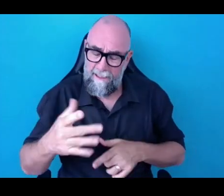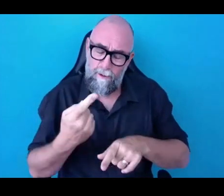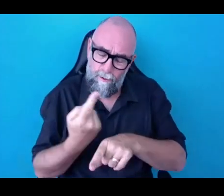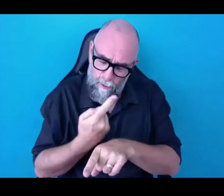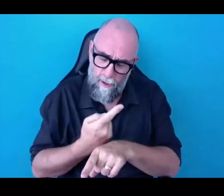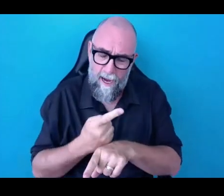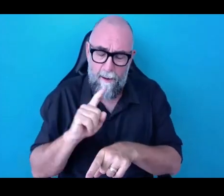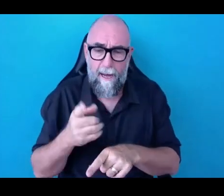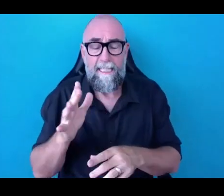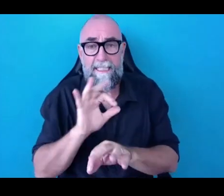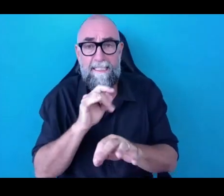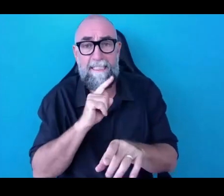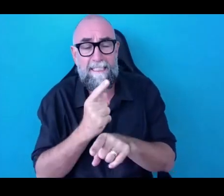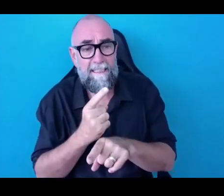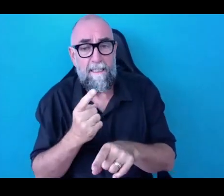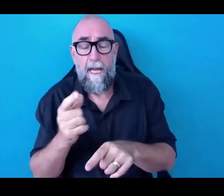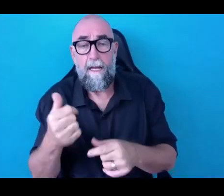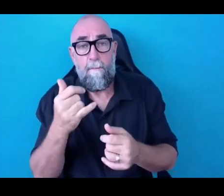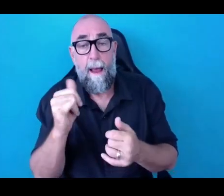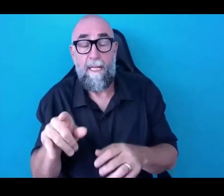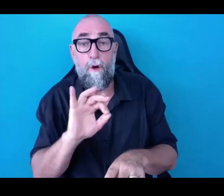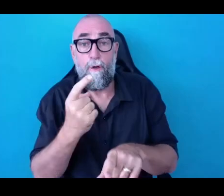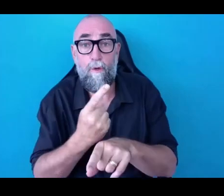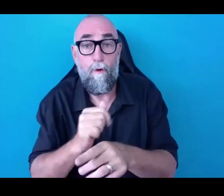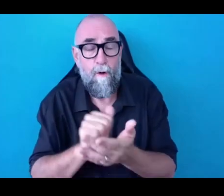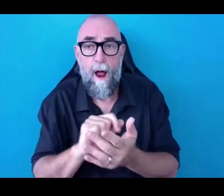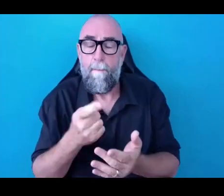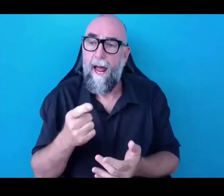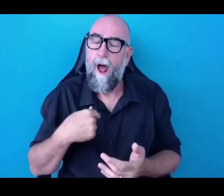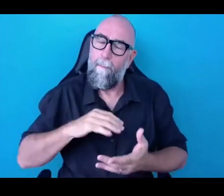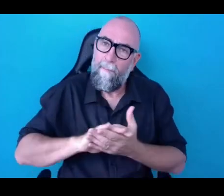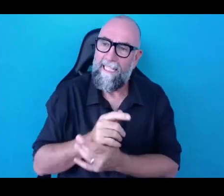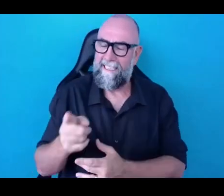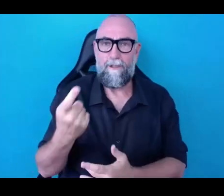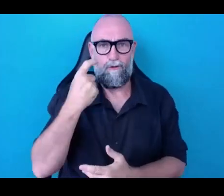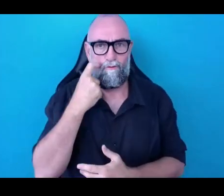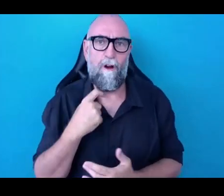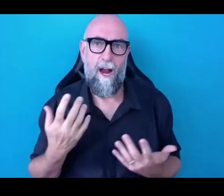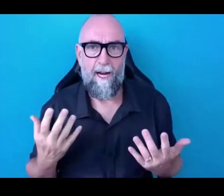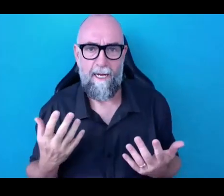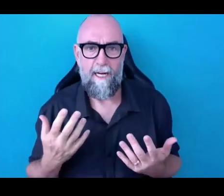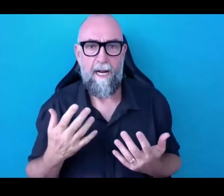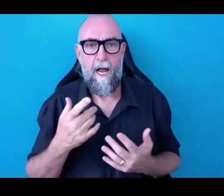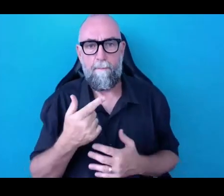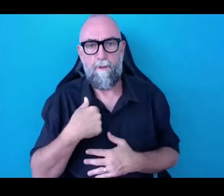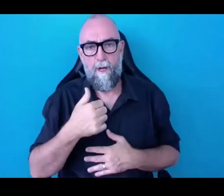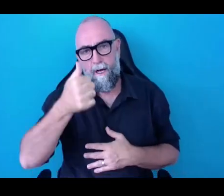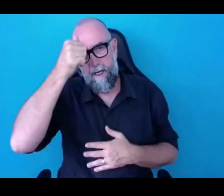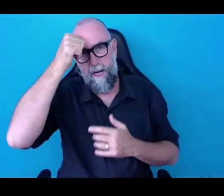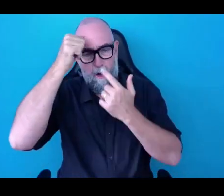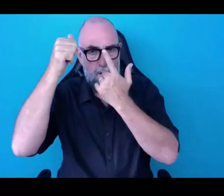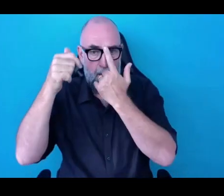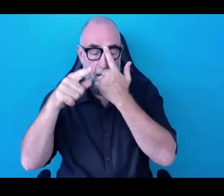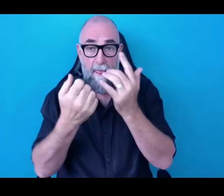knowing, understanding, particularly have Indigenous children in the classroom, we all have an attachment to someone in prison. I mean, that those statistics